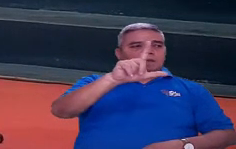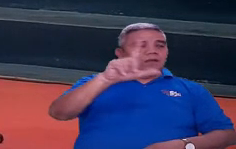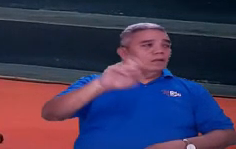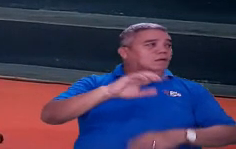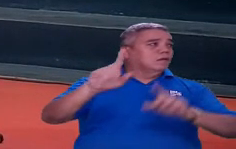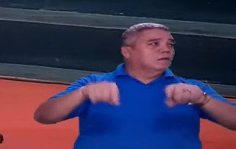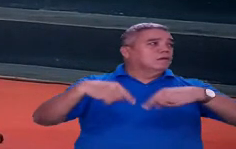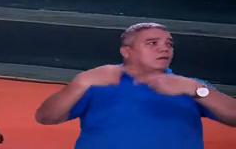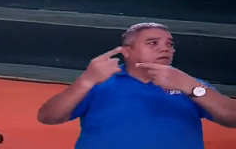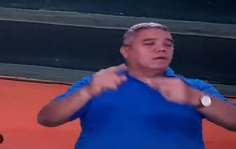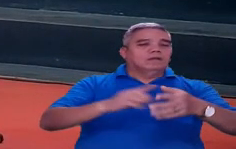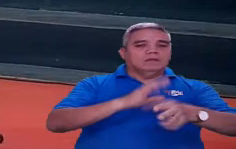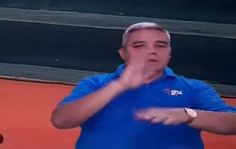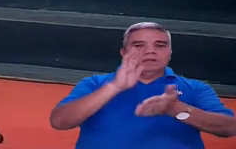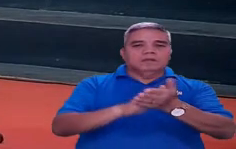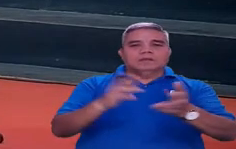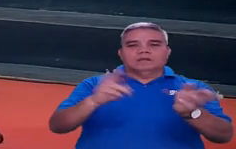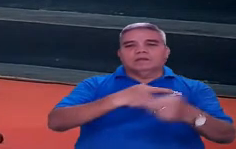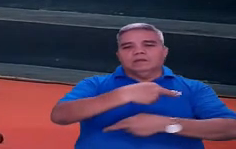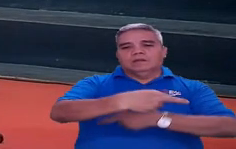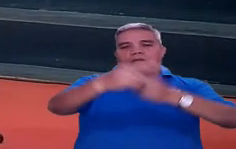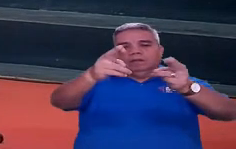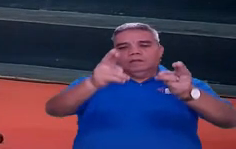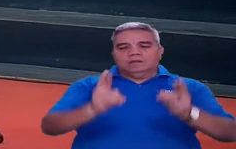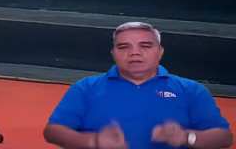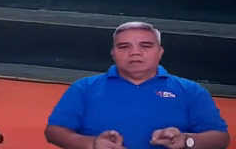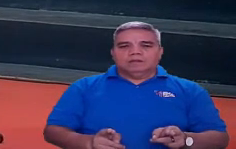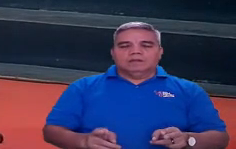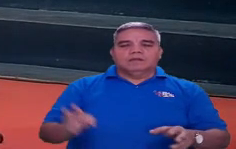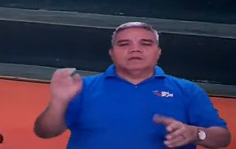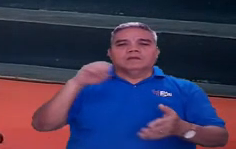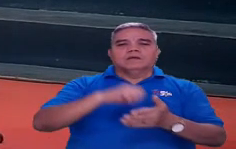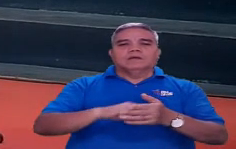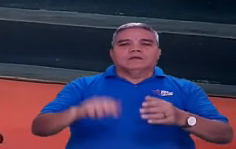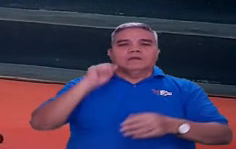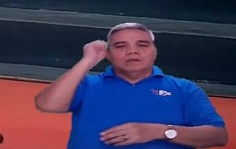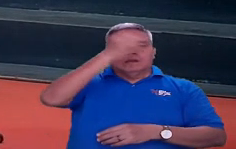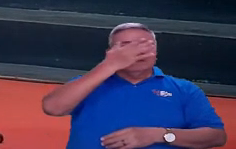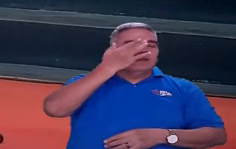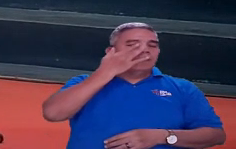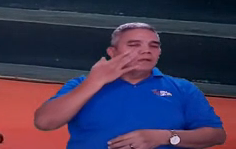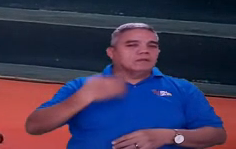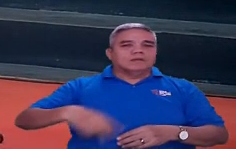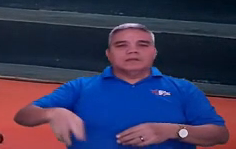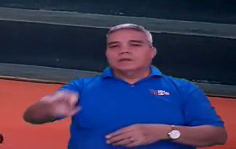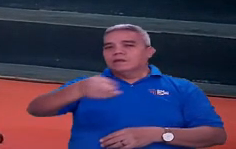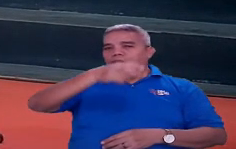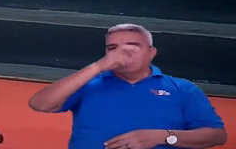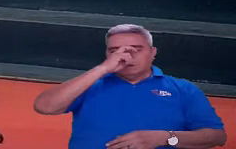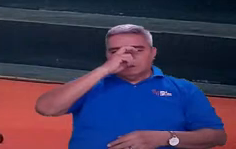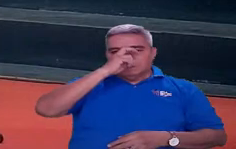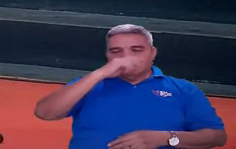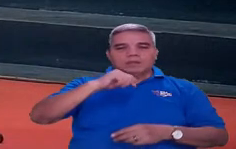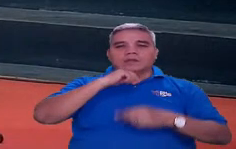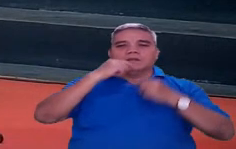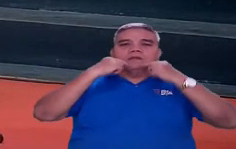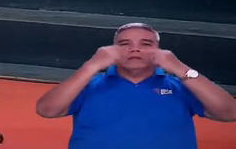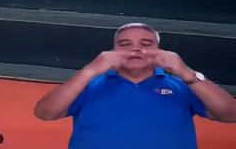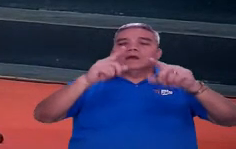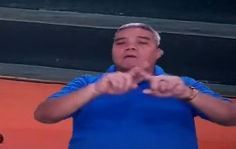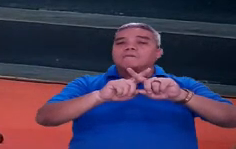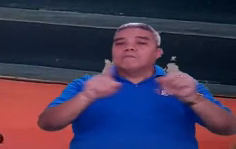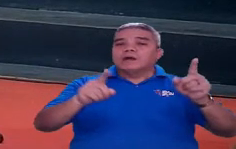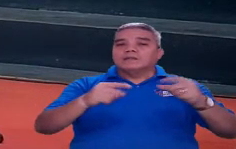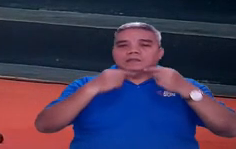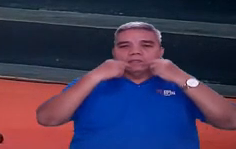am going to a creative restricted access nation in East Asia. Due to its restriction, I cannot mention its name, but let me tell